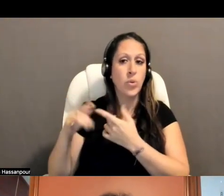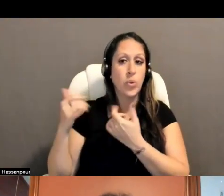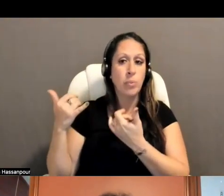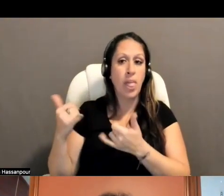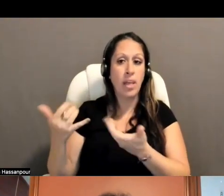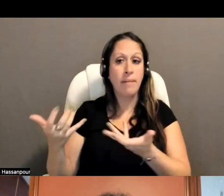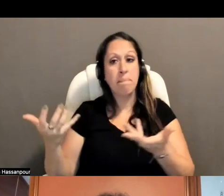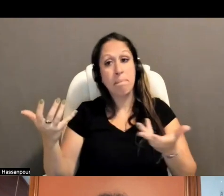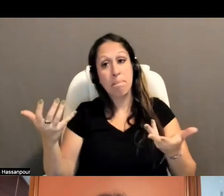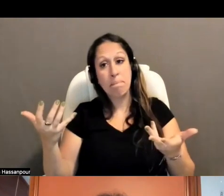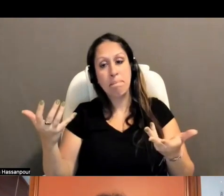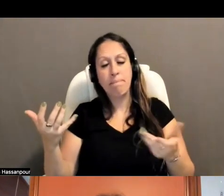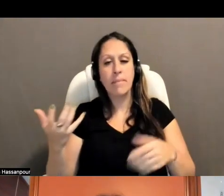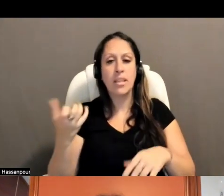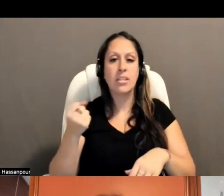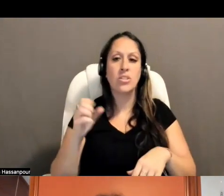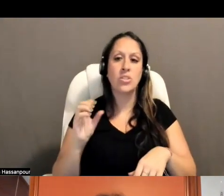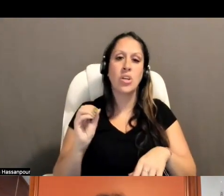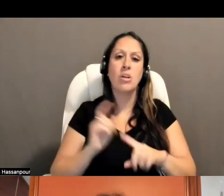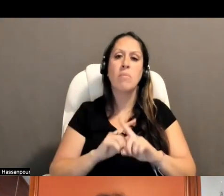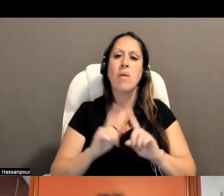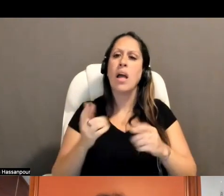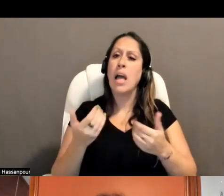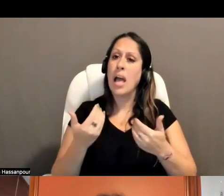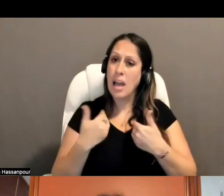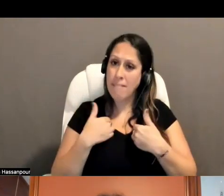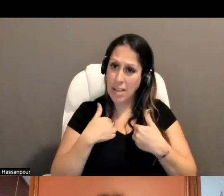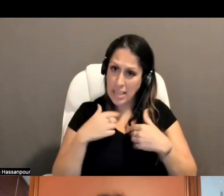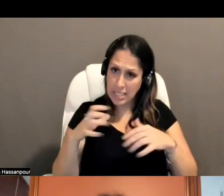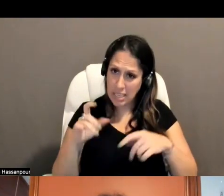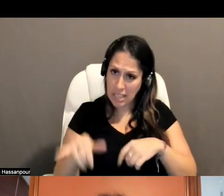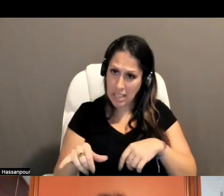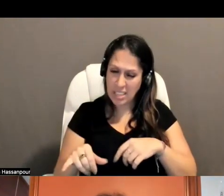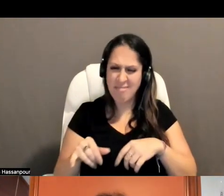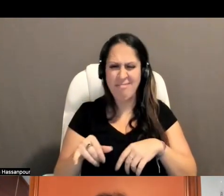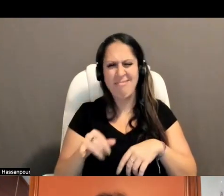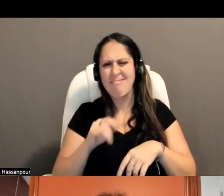melody. yeah. So, but have I done that? Not really.